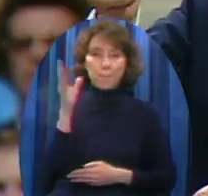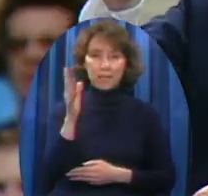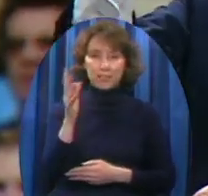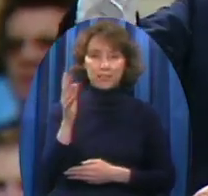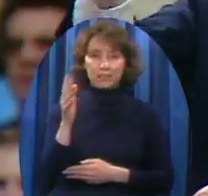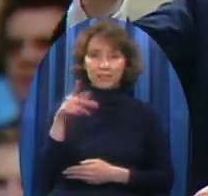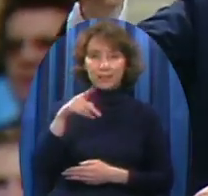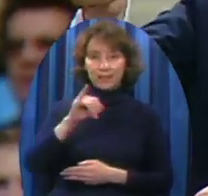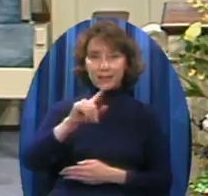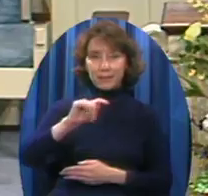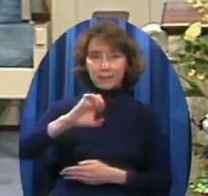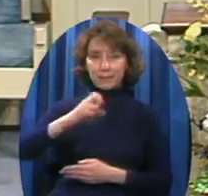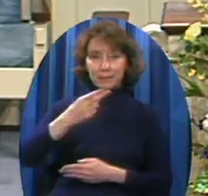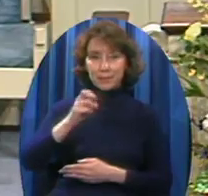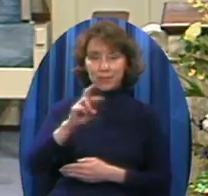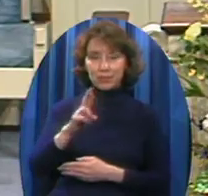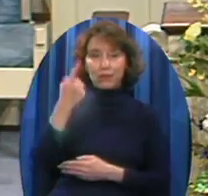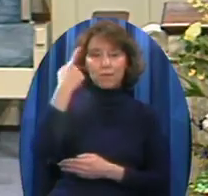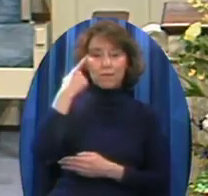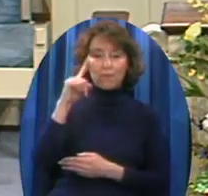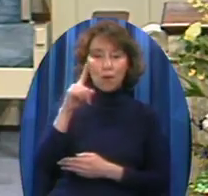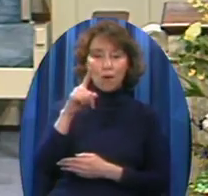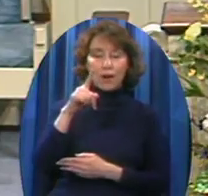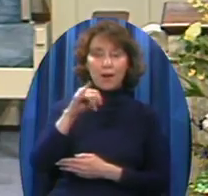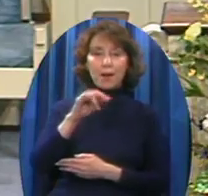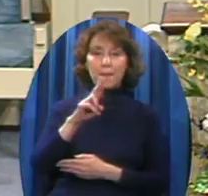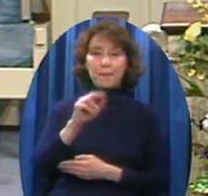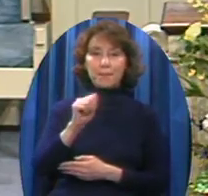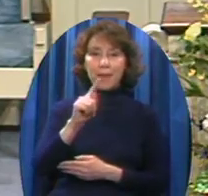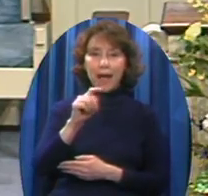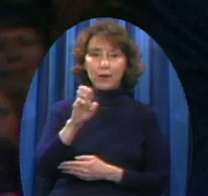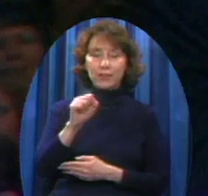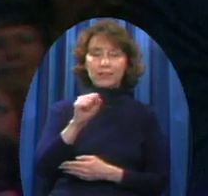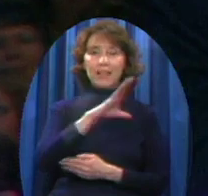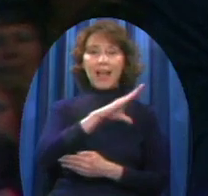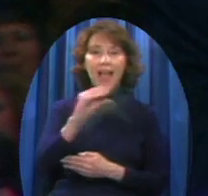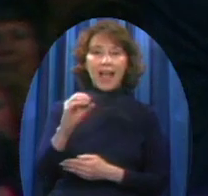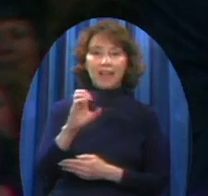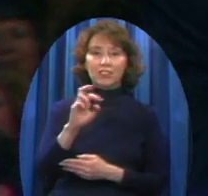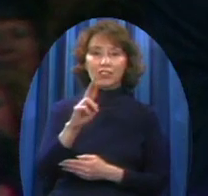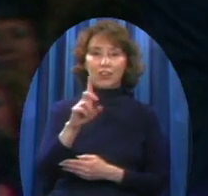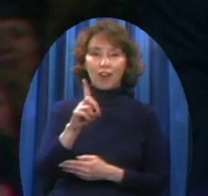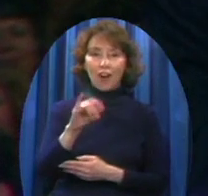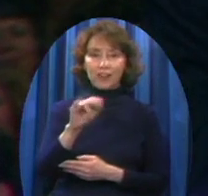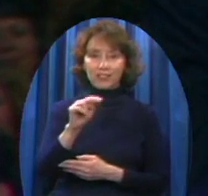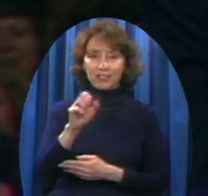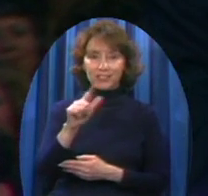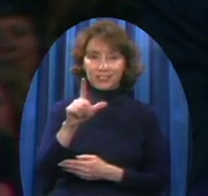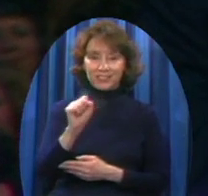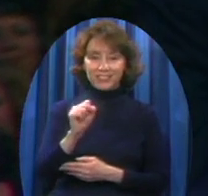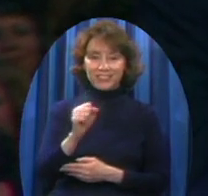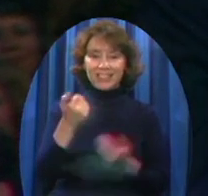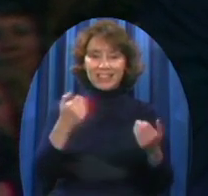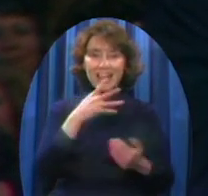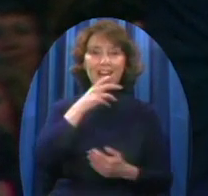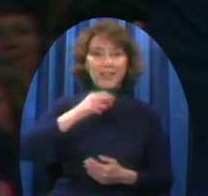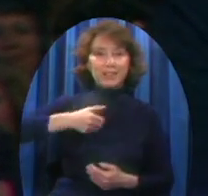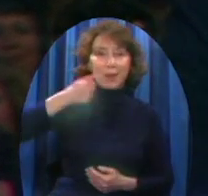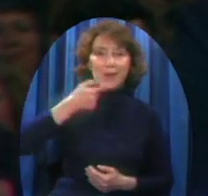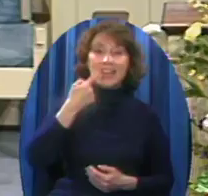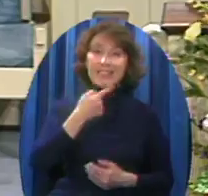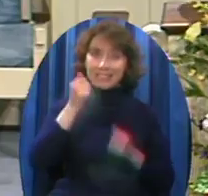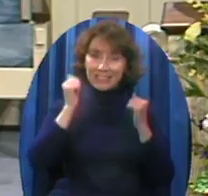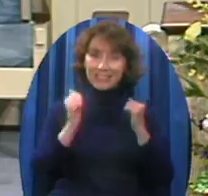for the Cardinals and then for the Pirates. He says he can still throw the ball just as hard as he ever did. It just takes longer to get there. God bless you, Vinegar